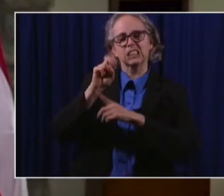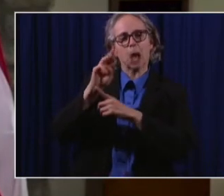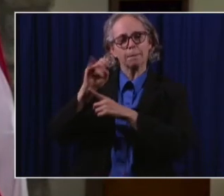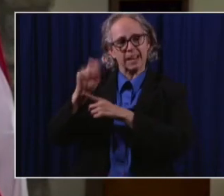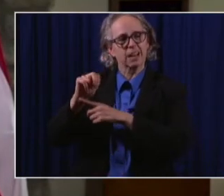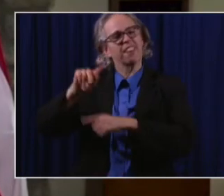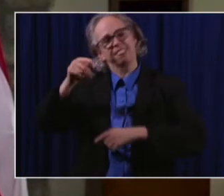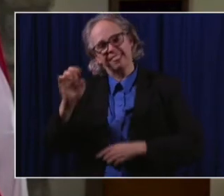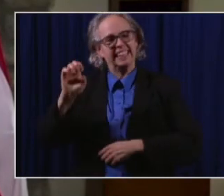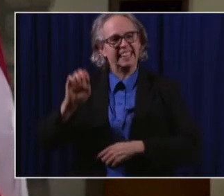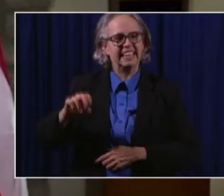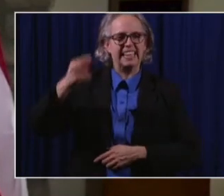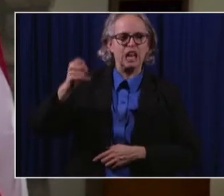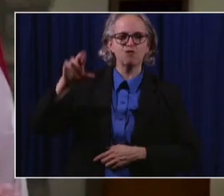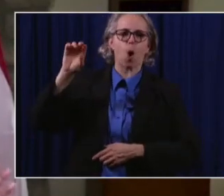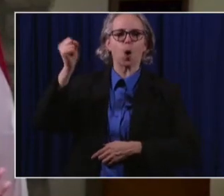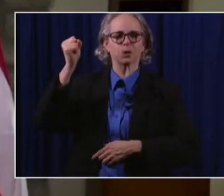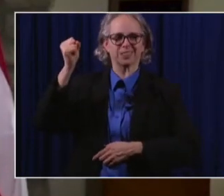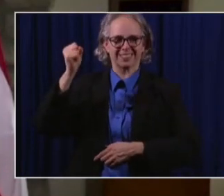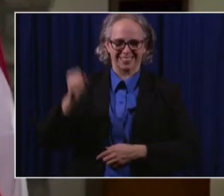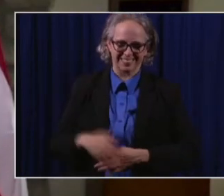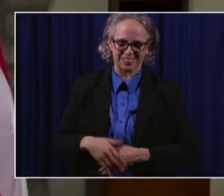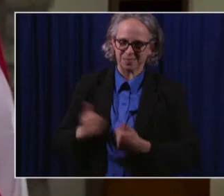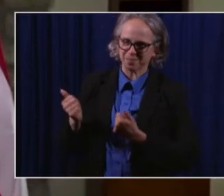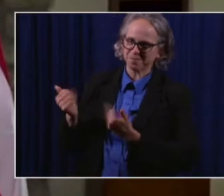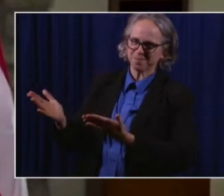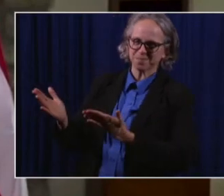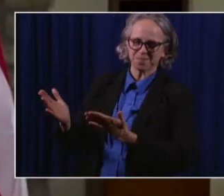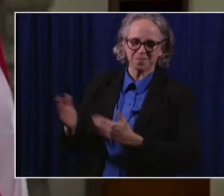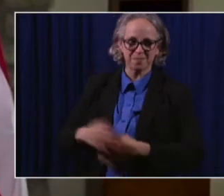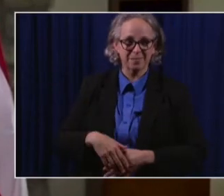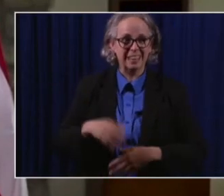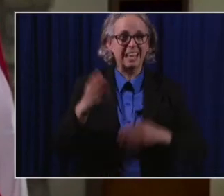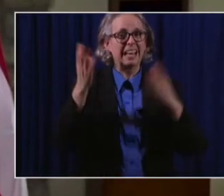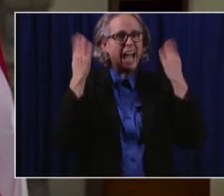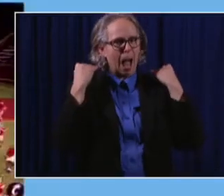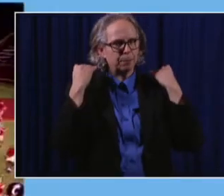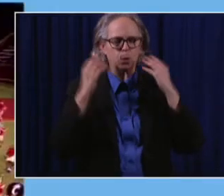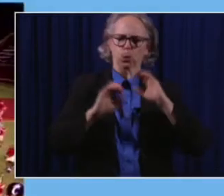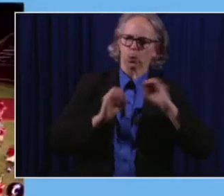Olympic Games. With or without a cape, you can be a hero.